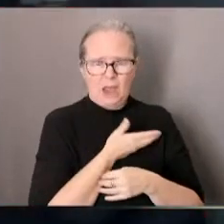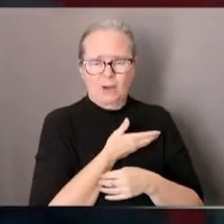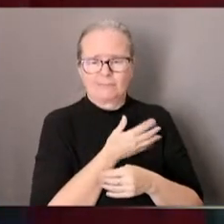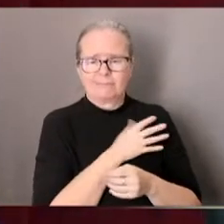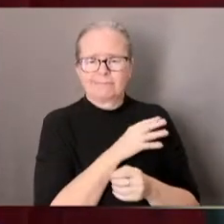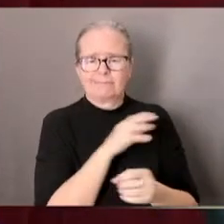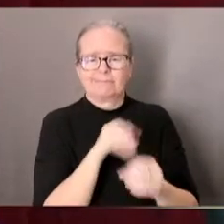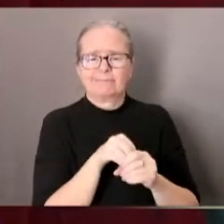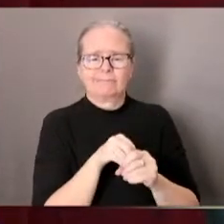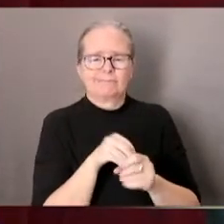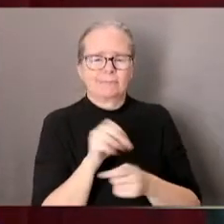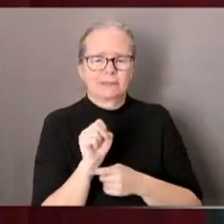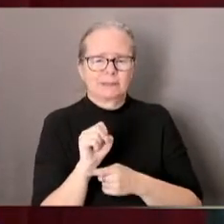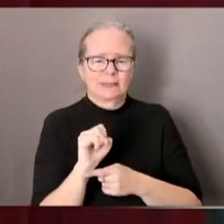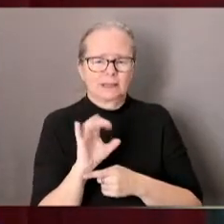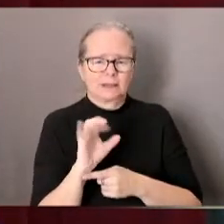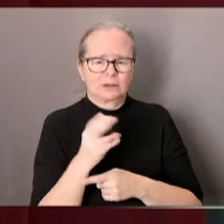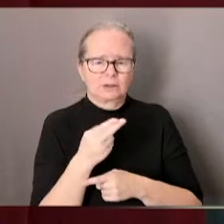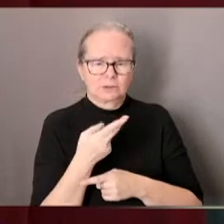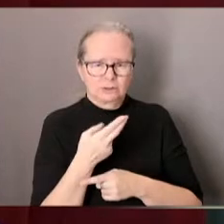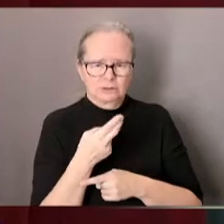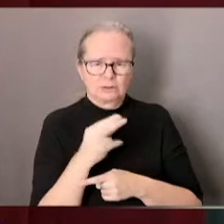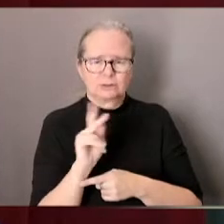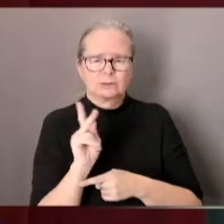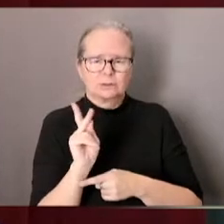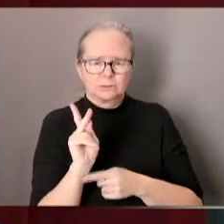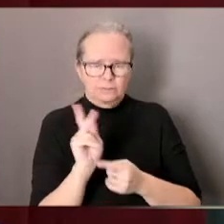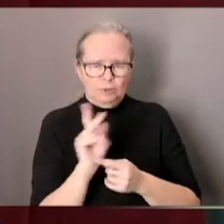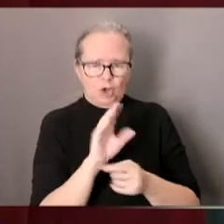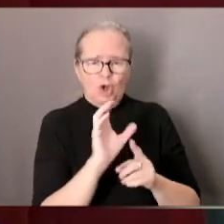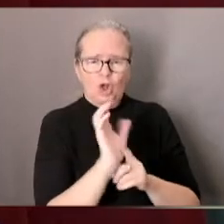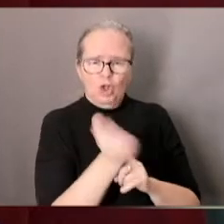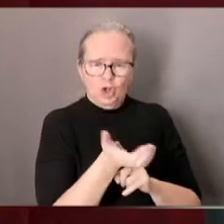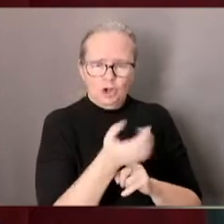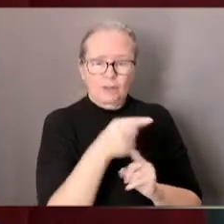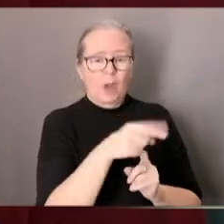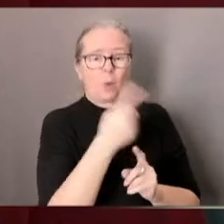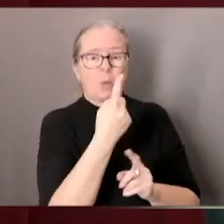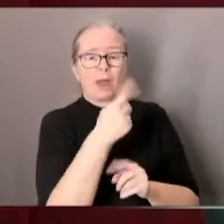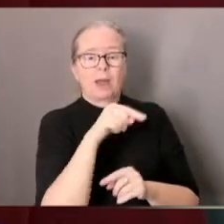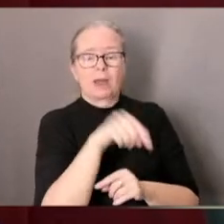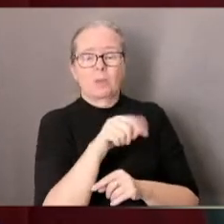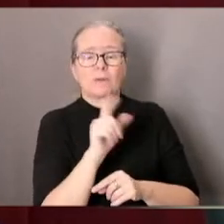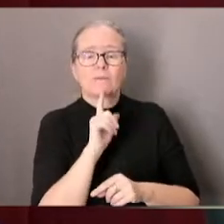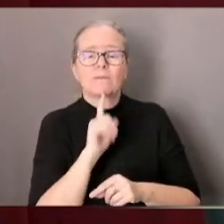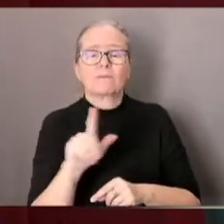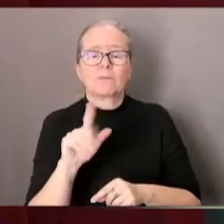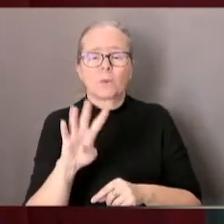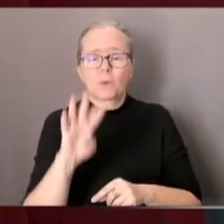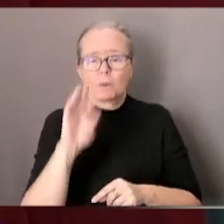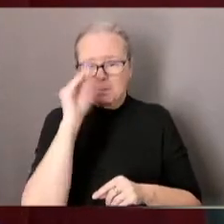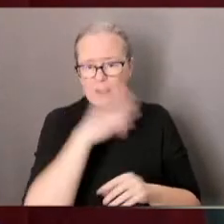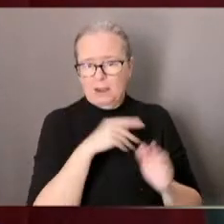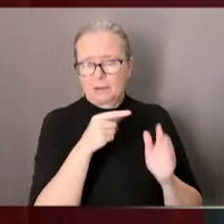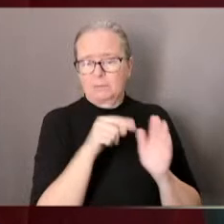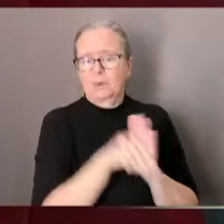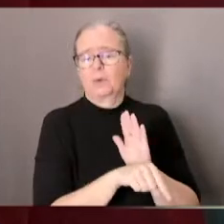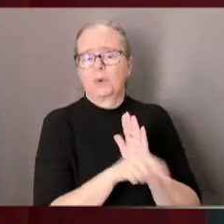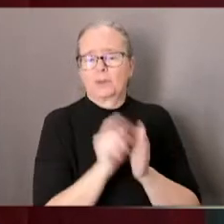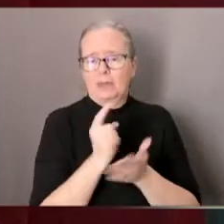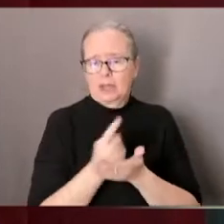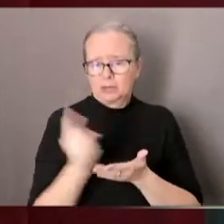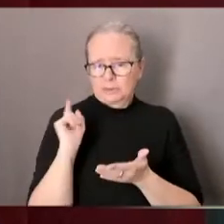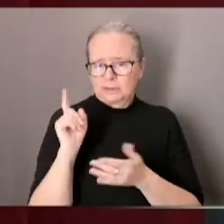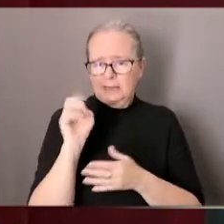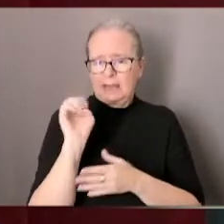and given that 24 years old Sikh man was murdered last week in Edmonton newcomers are scared racism is on the